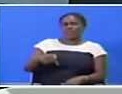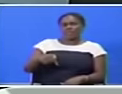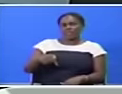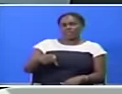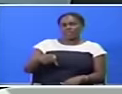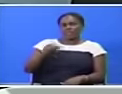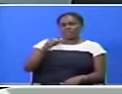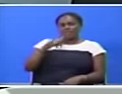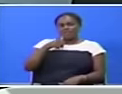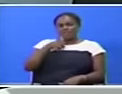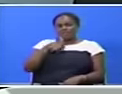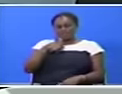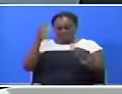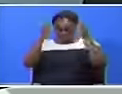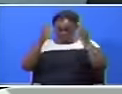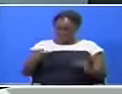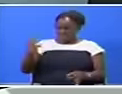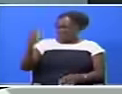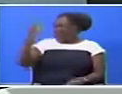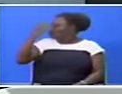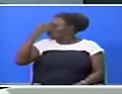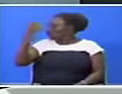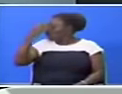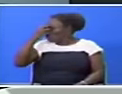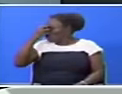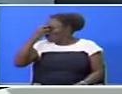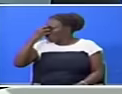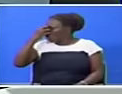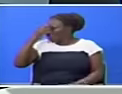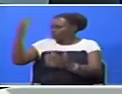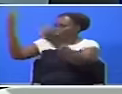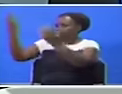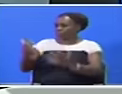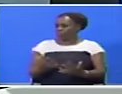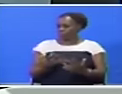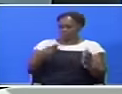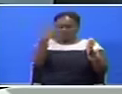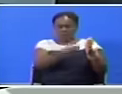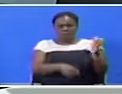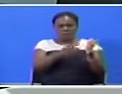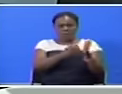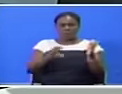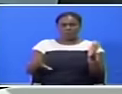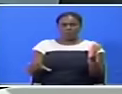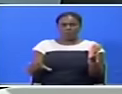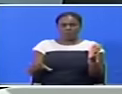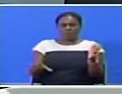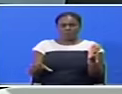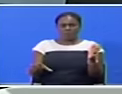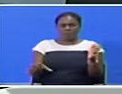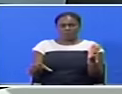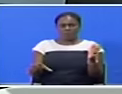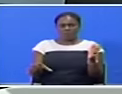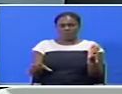nice little ringing verdict? The Deputy President, William Ruto, on the importation duty waiver on maize was, if you can have that right